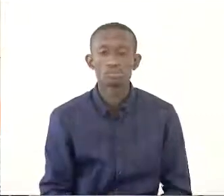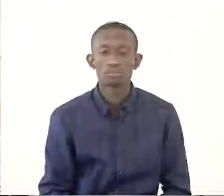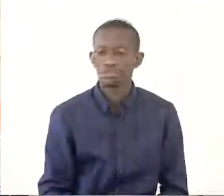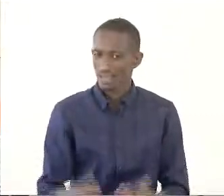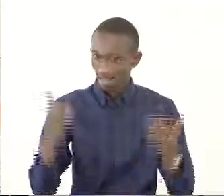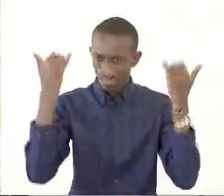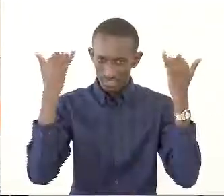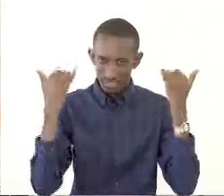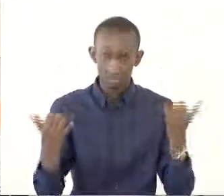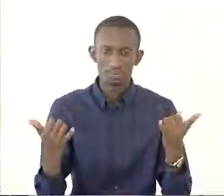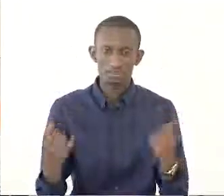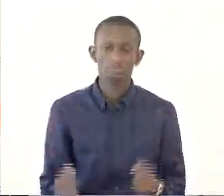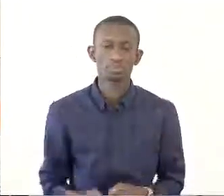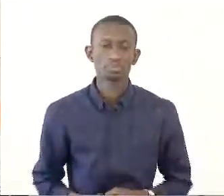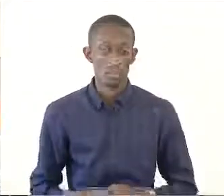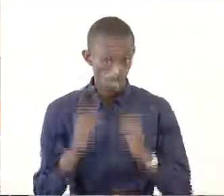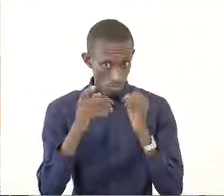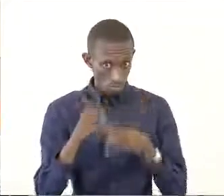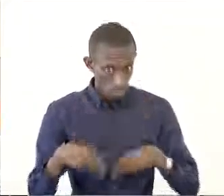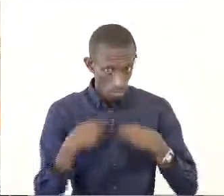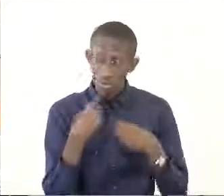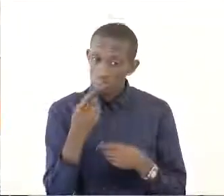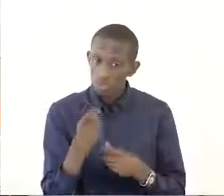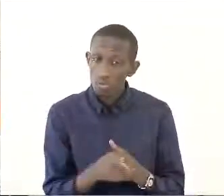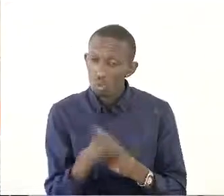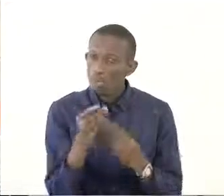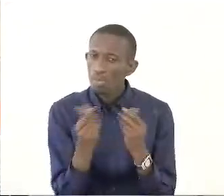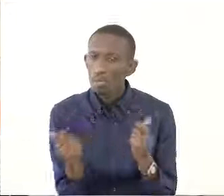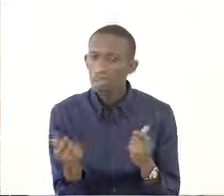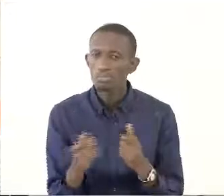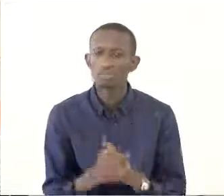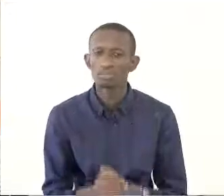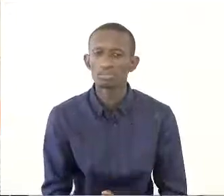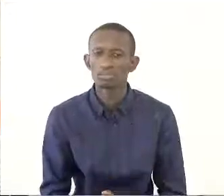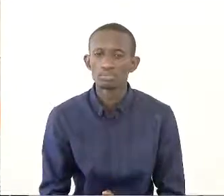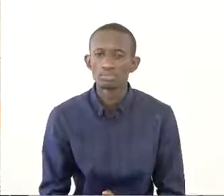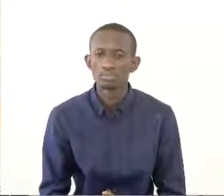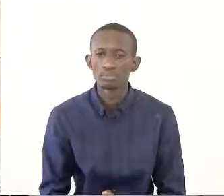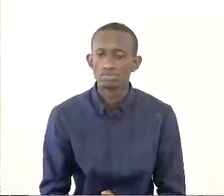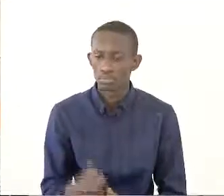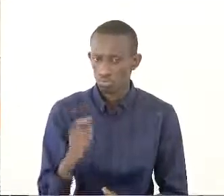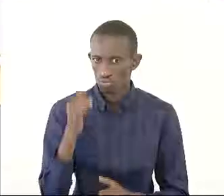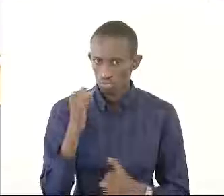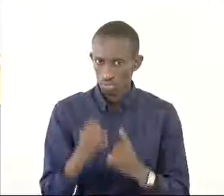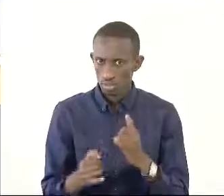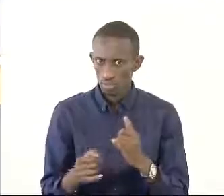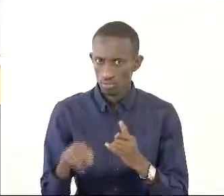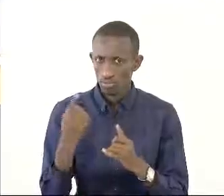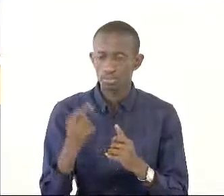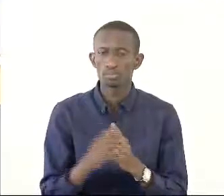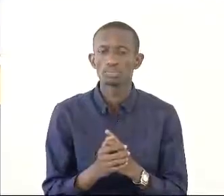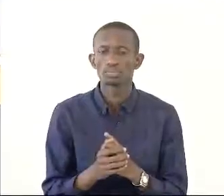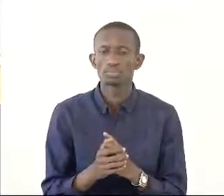Now, if we were told to solve, we are done with the first part, that is sub-question